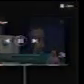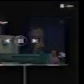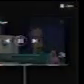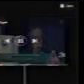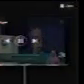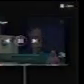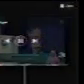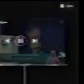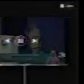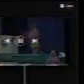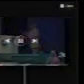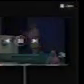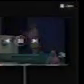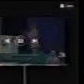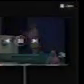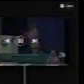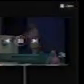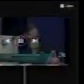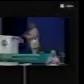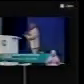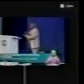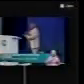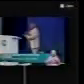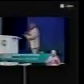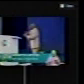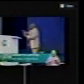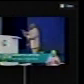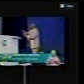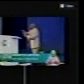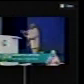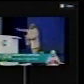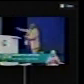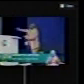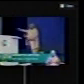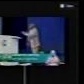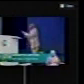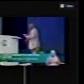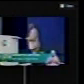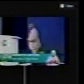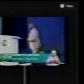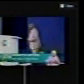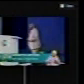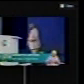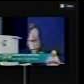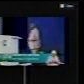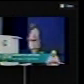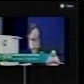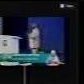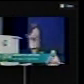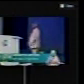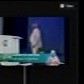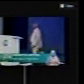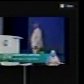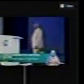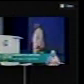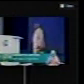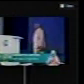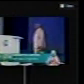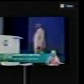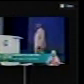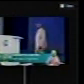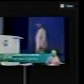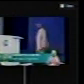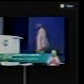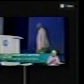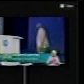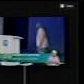two things. Number one, we'll be praying for the church at Charlotte and the souls and the harvest and the